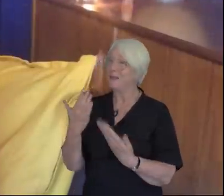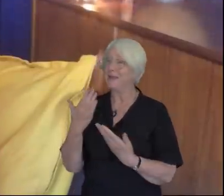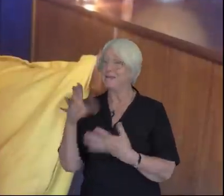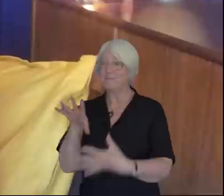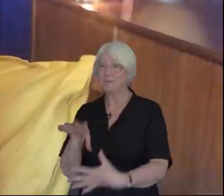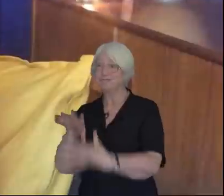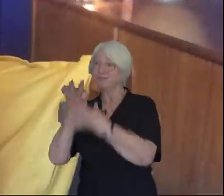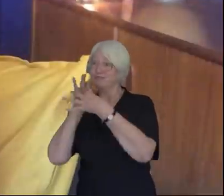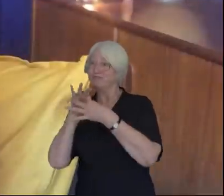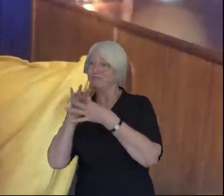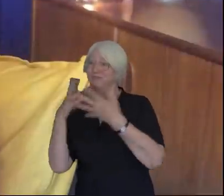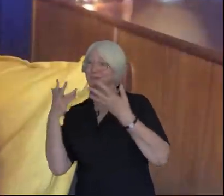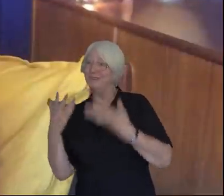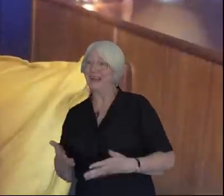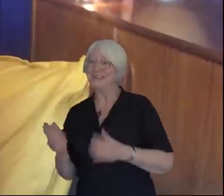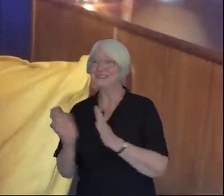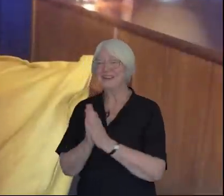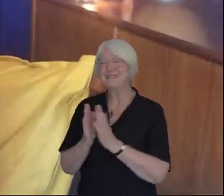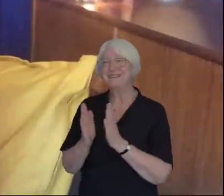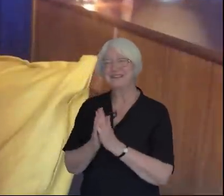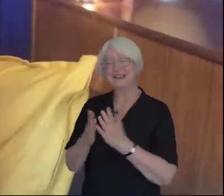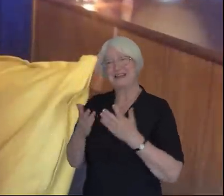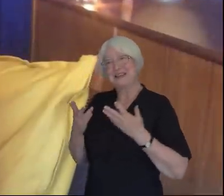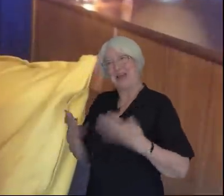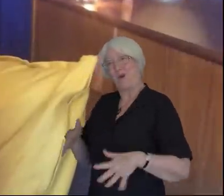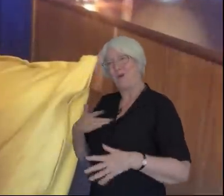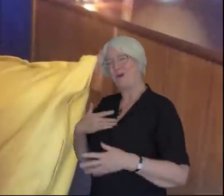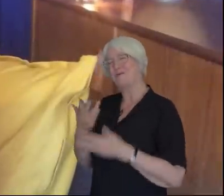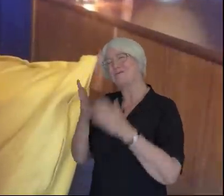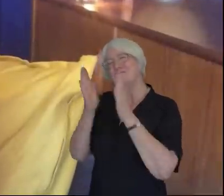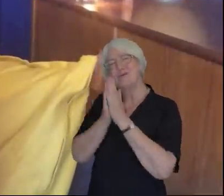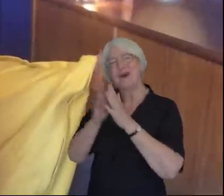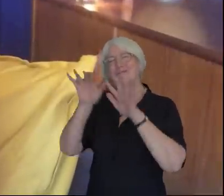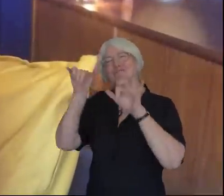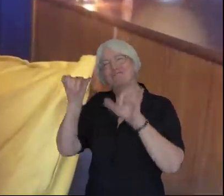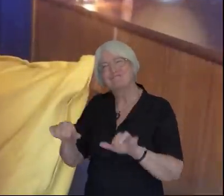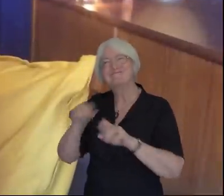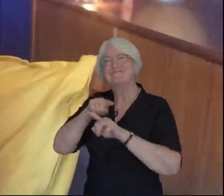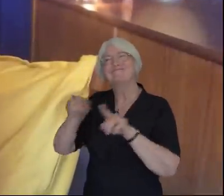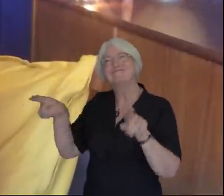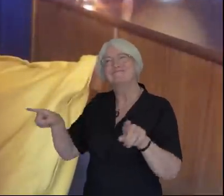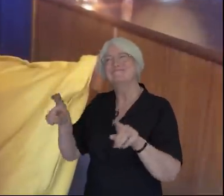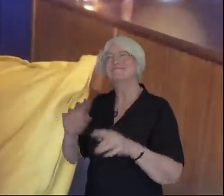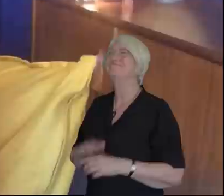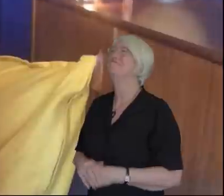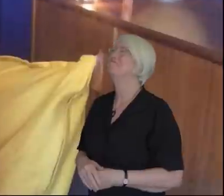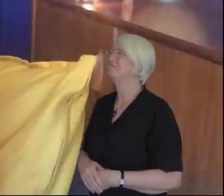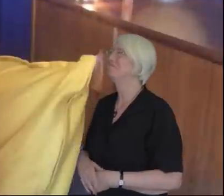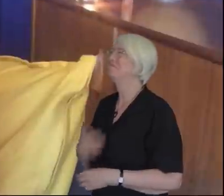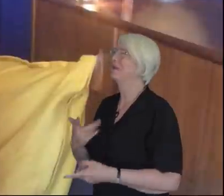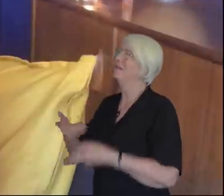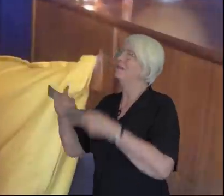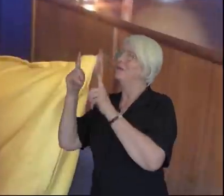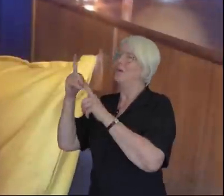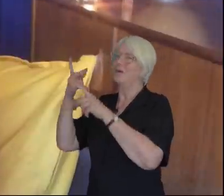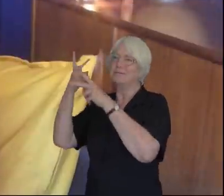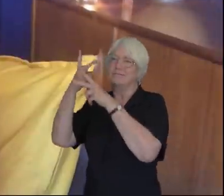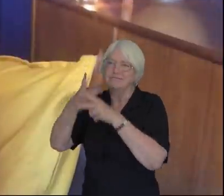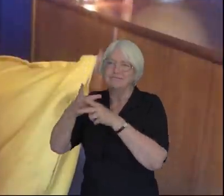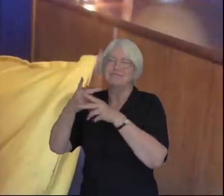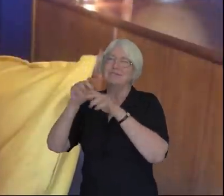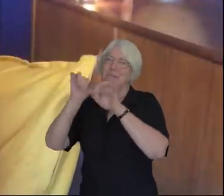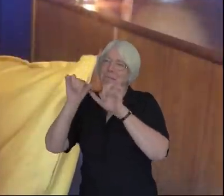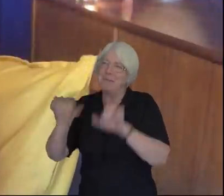today's service. All that's left for me to do is to pray God's blessing over all of us. The Lord bless you and watch over